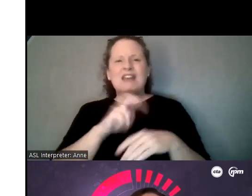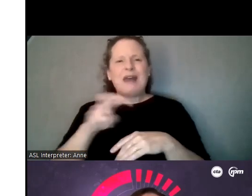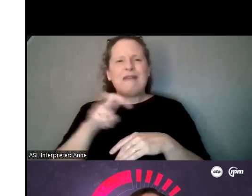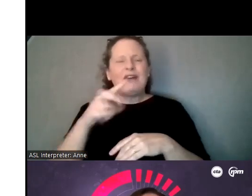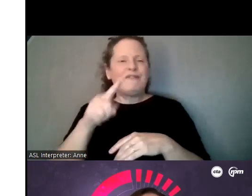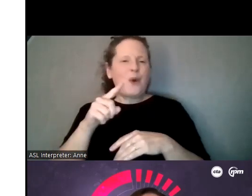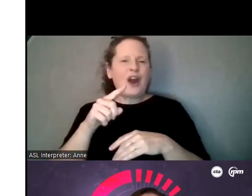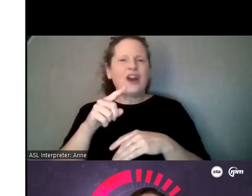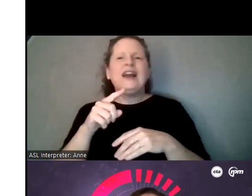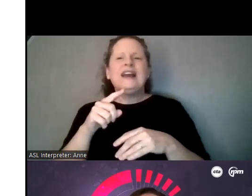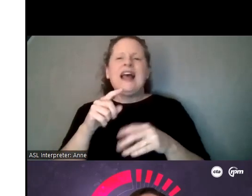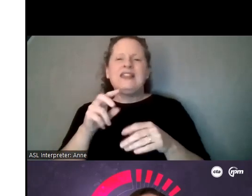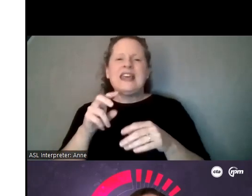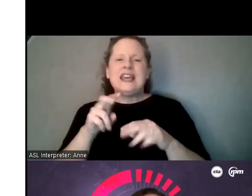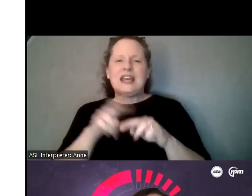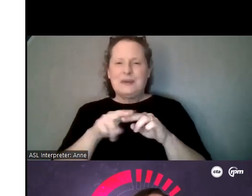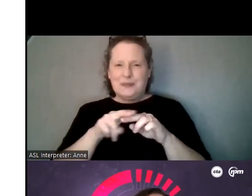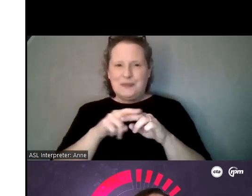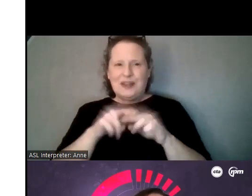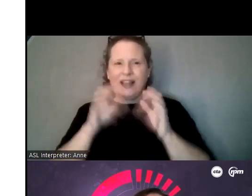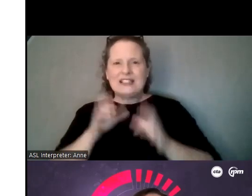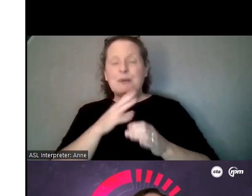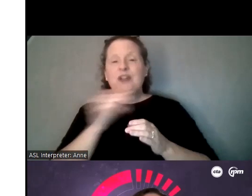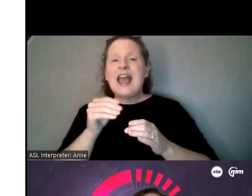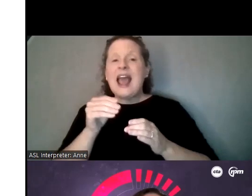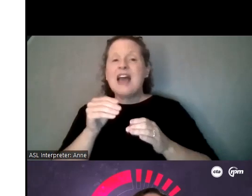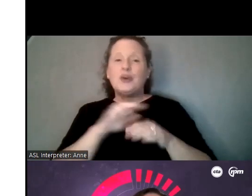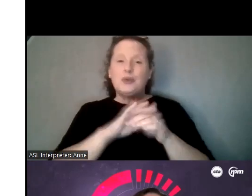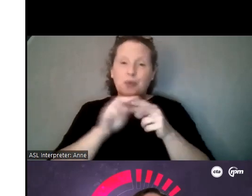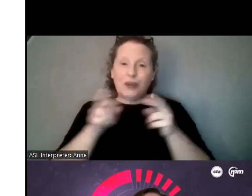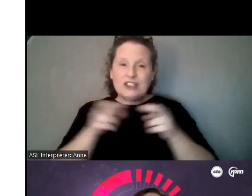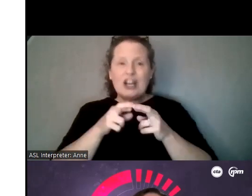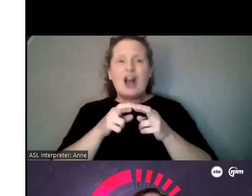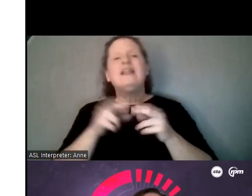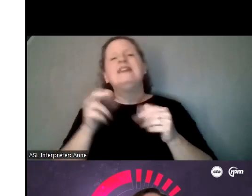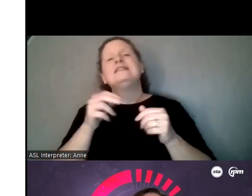and international visitors. Next.